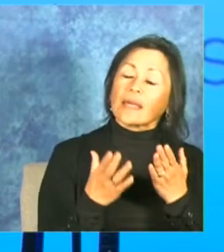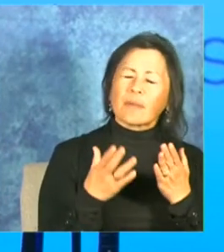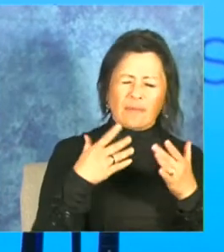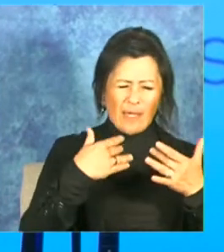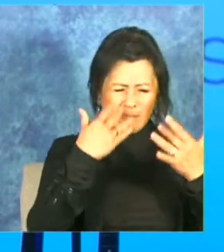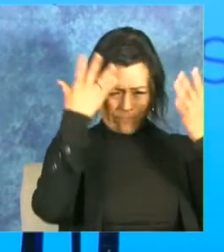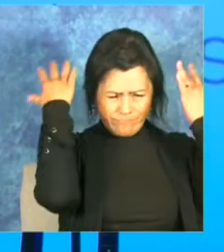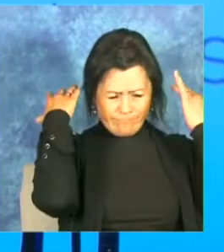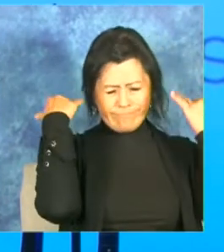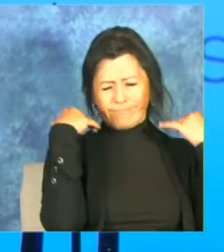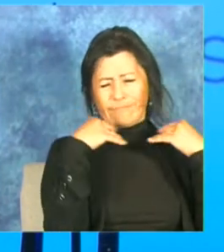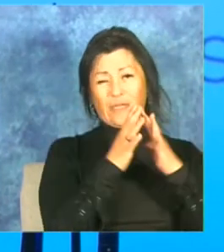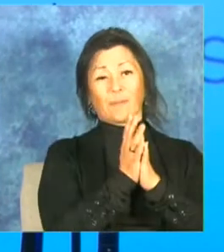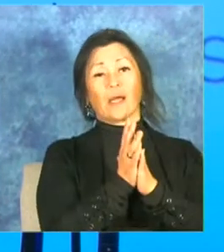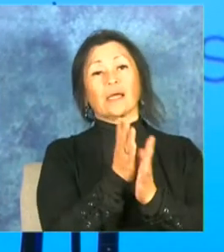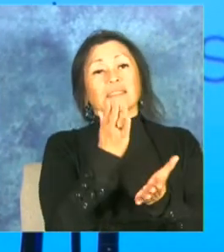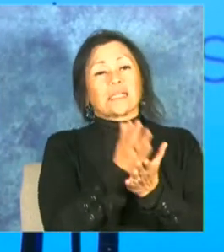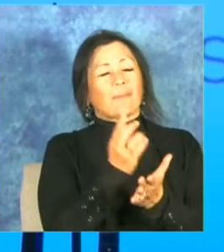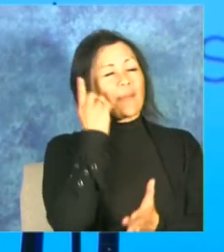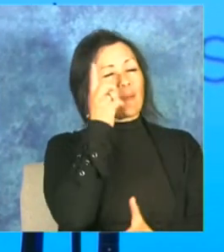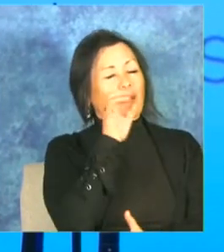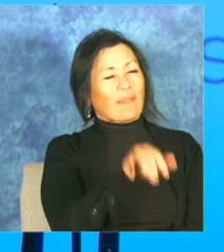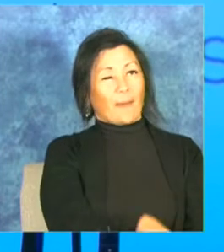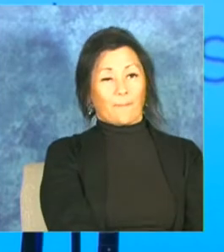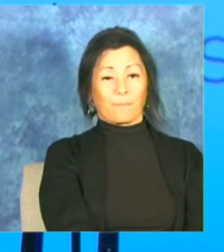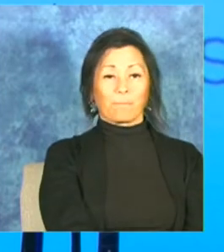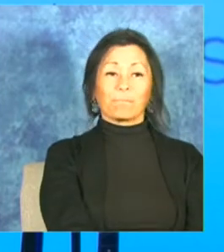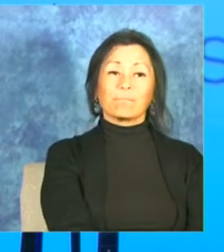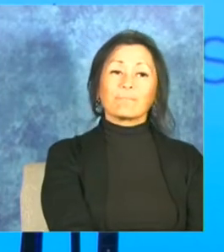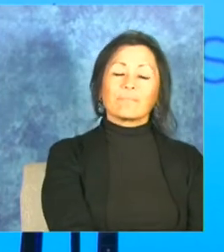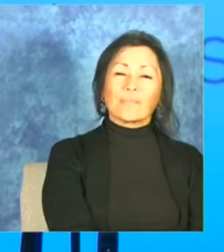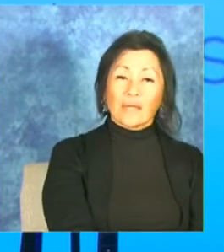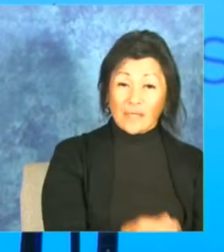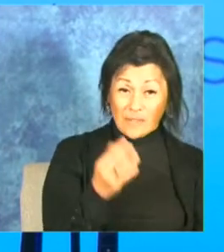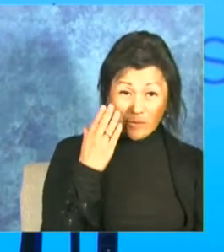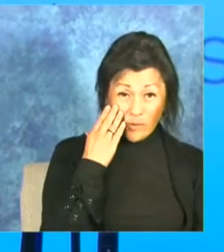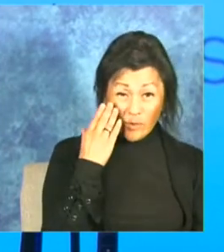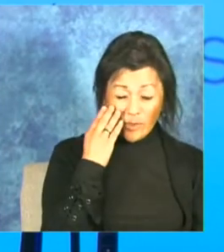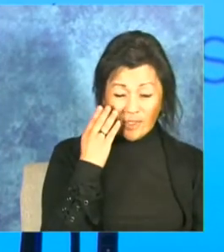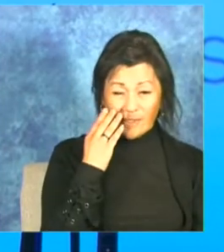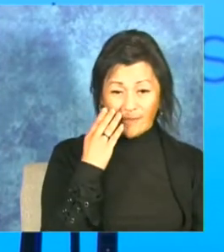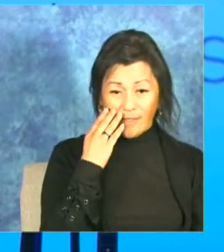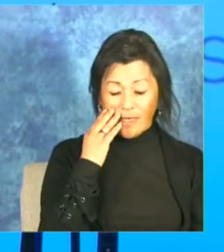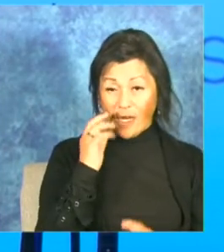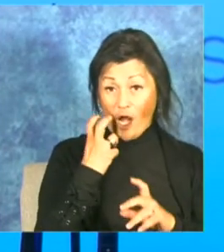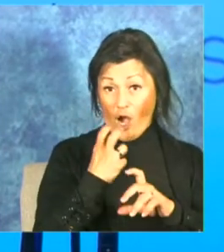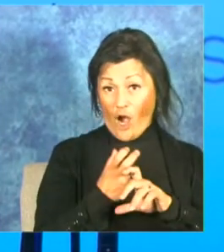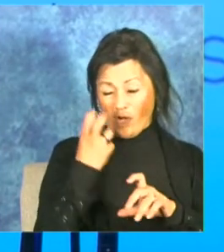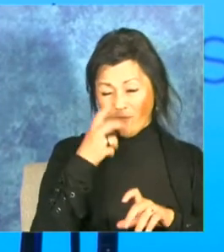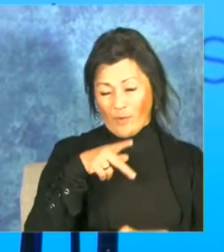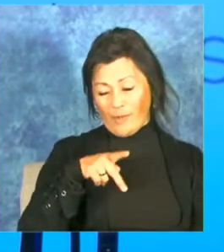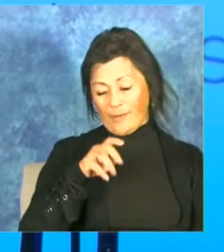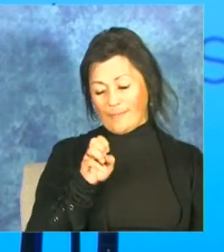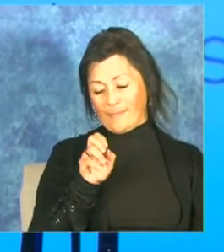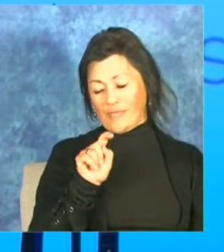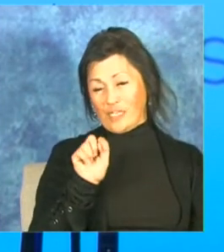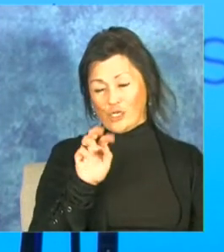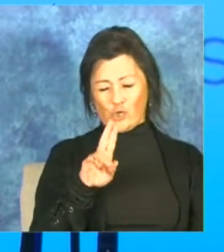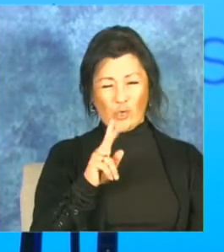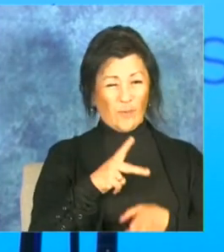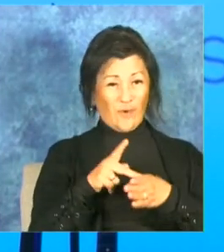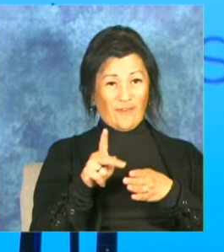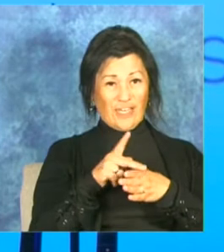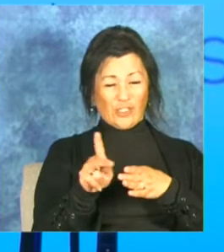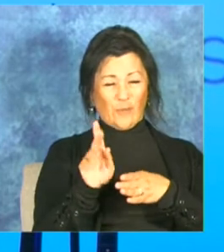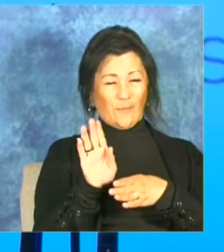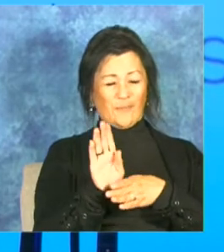your head when I read through it, but stop and think about it a minute. Do you realize how hard it was for Peter, a